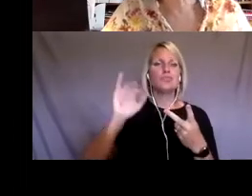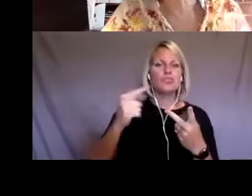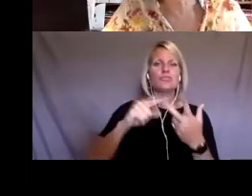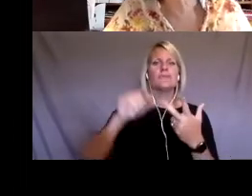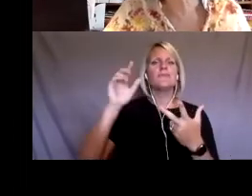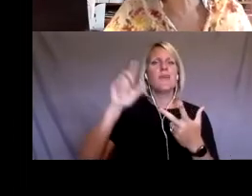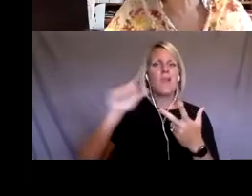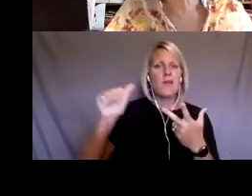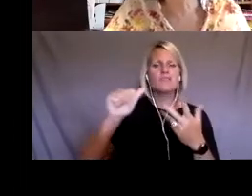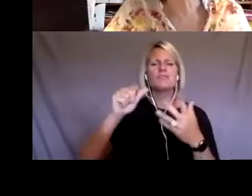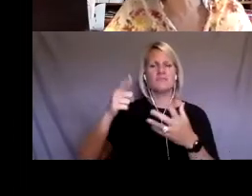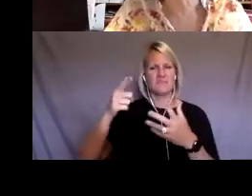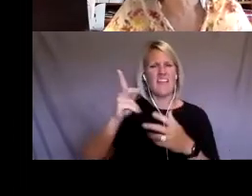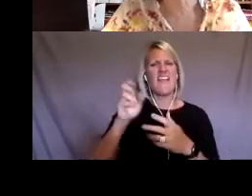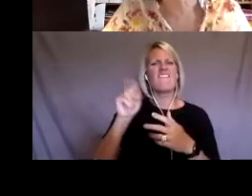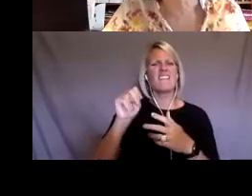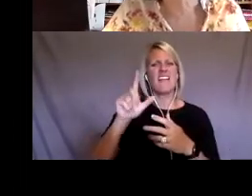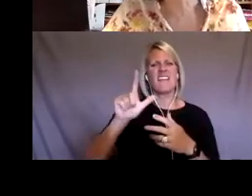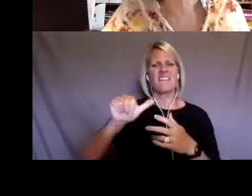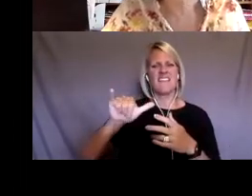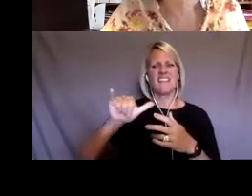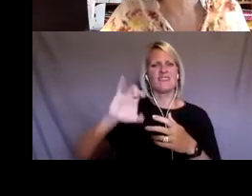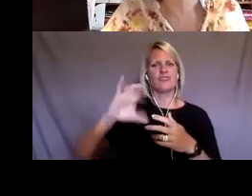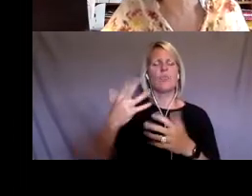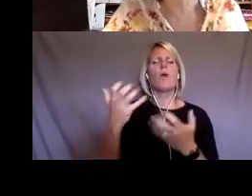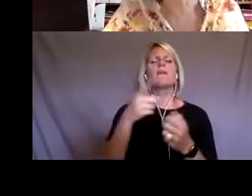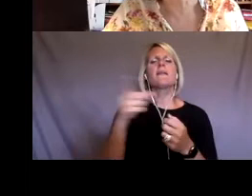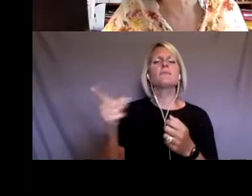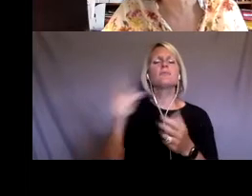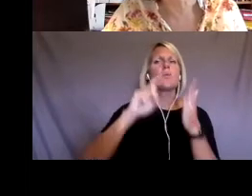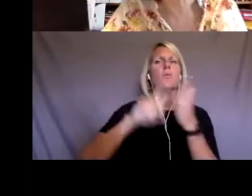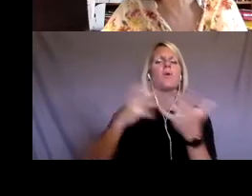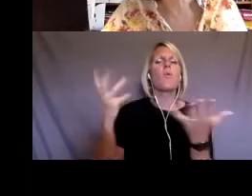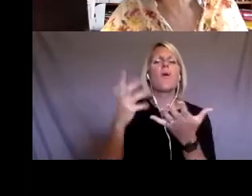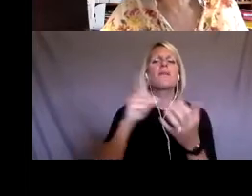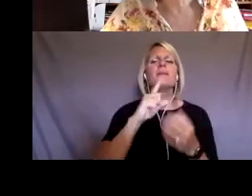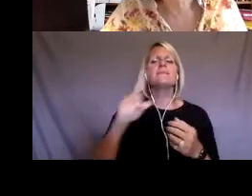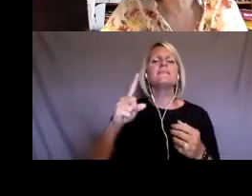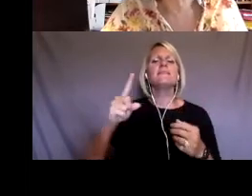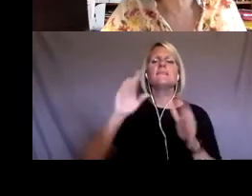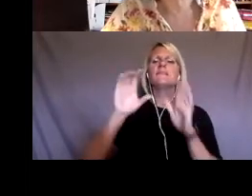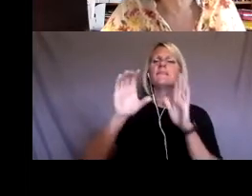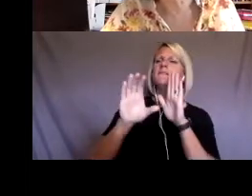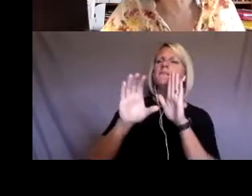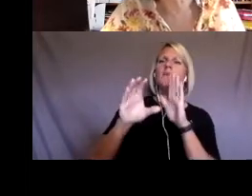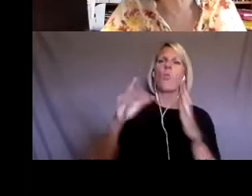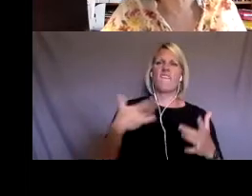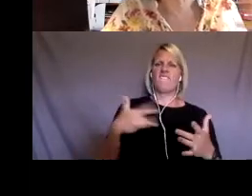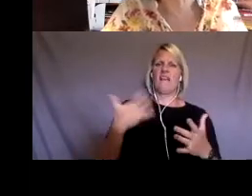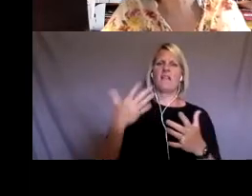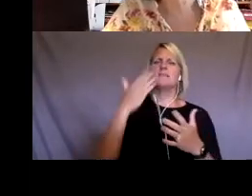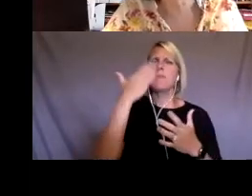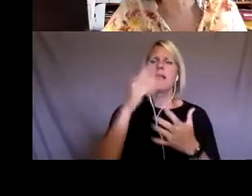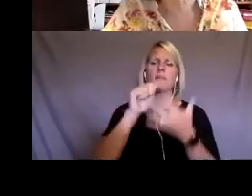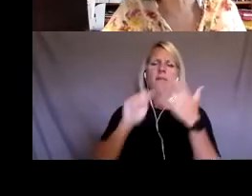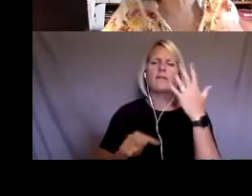in finding what were imageable elements of the built environment. Our purpose was to focus